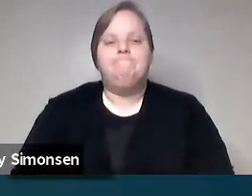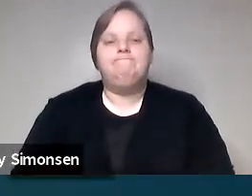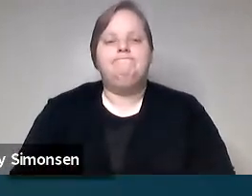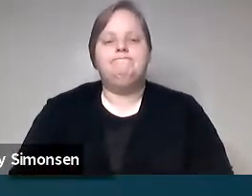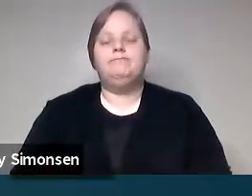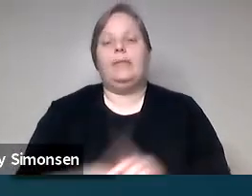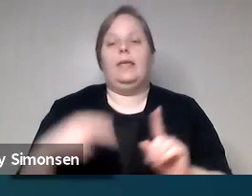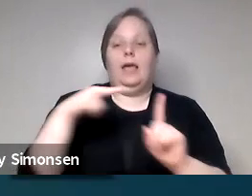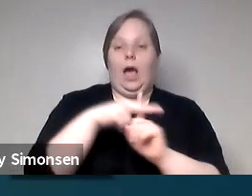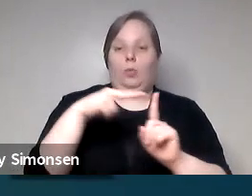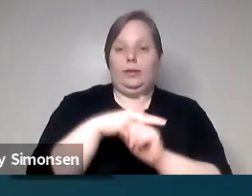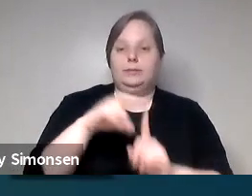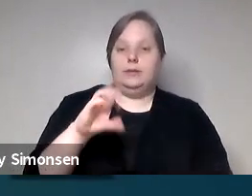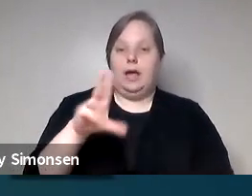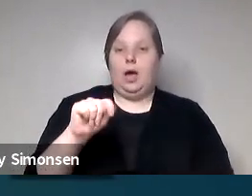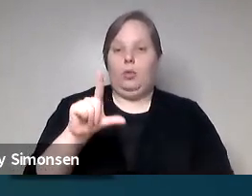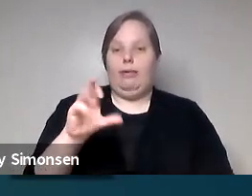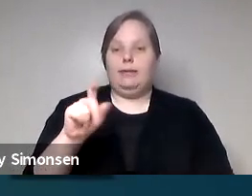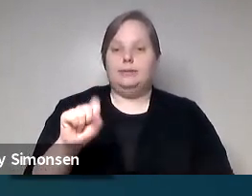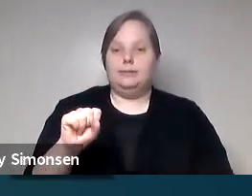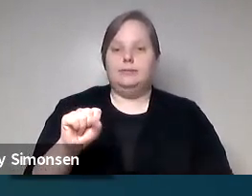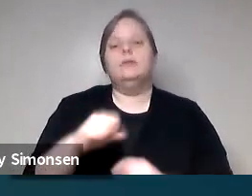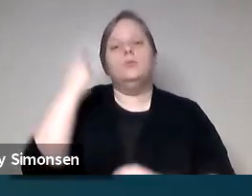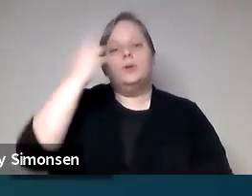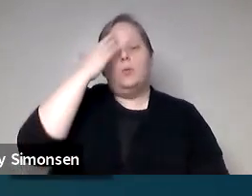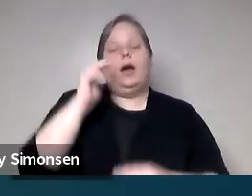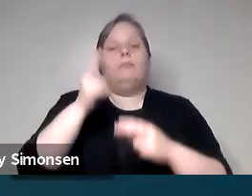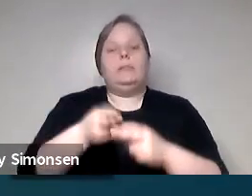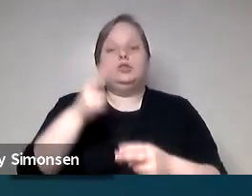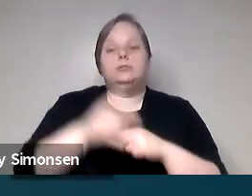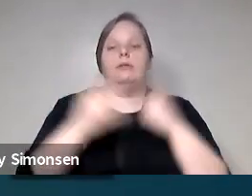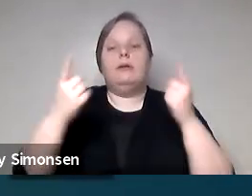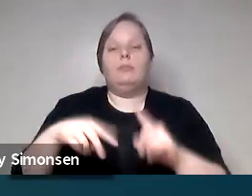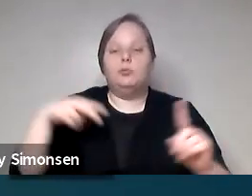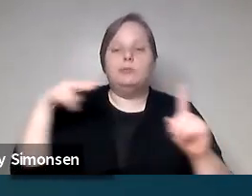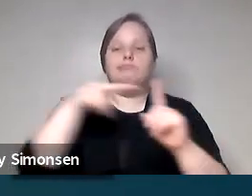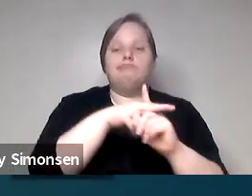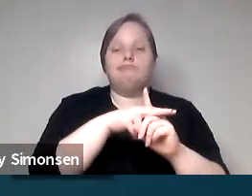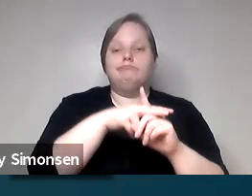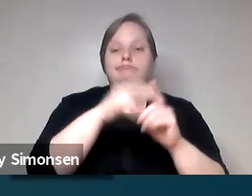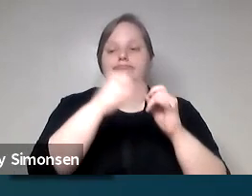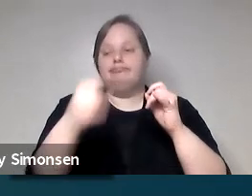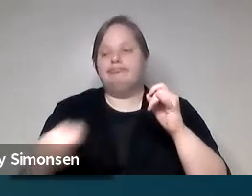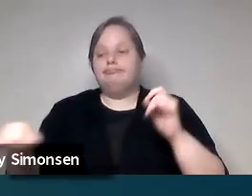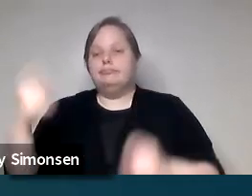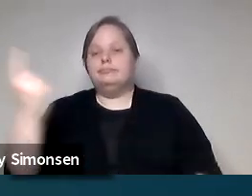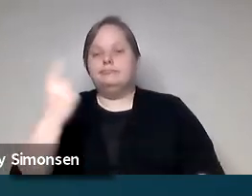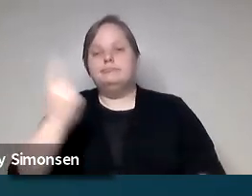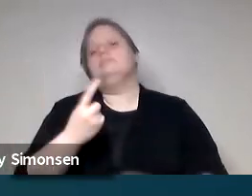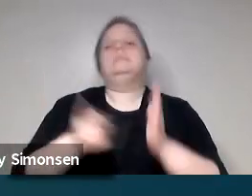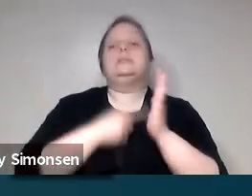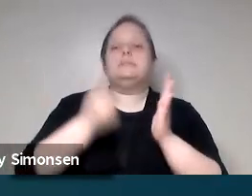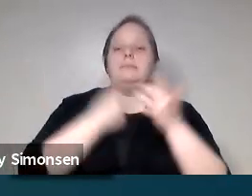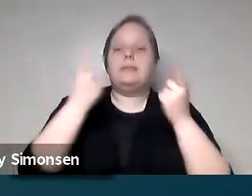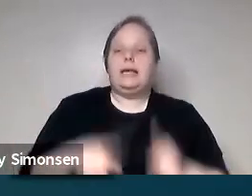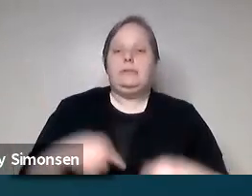Outlets, and the reason I'm talking about outlets, when we plug in and plug into an outlet, sometimes you're afraid